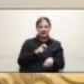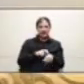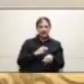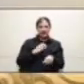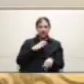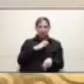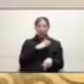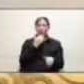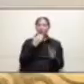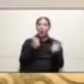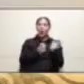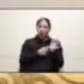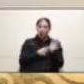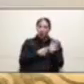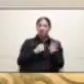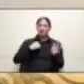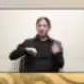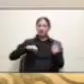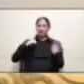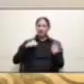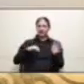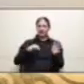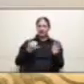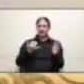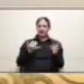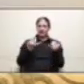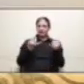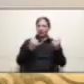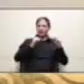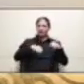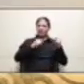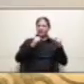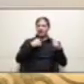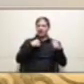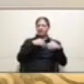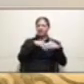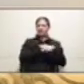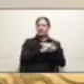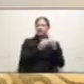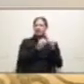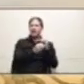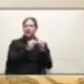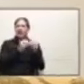the municipality to confirm in that meeting that they were going to make arrangements.